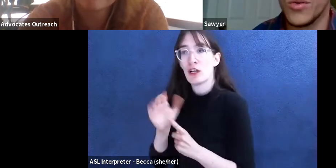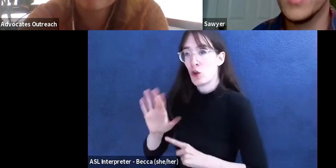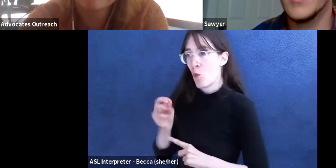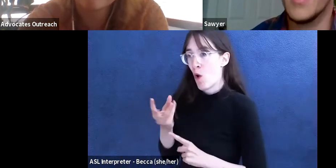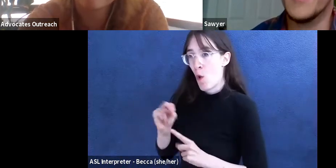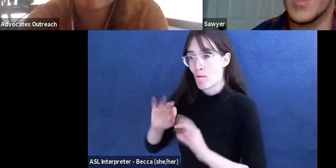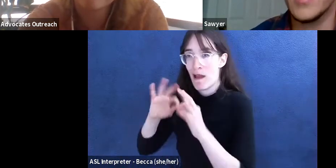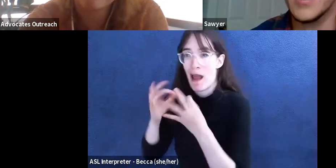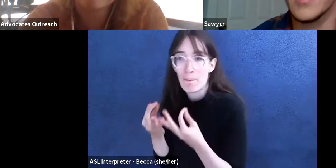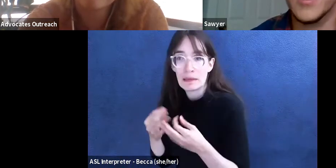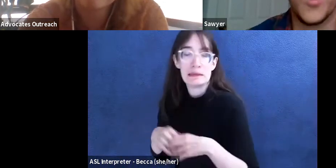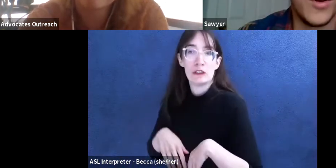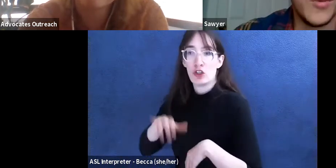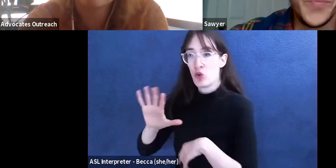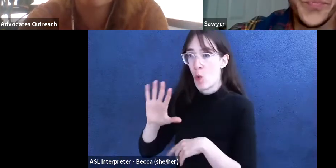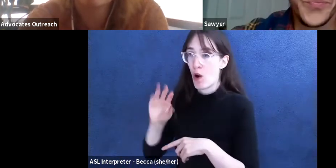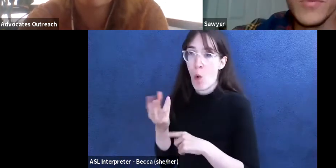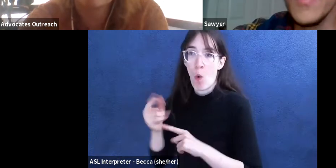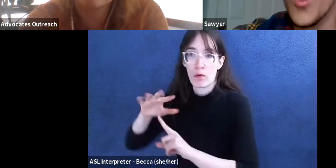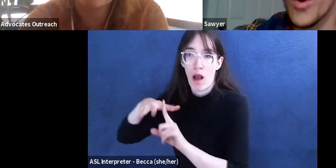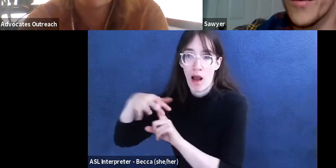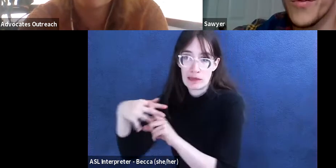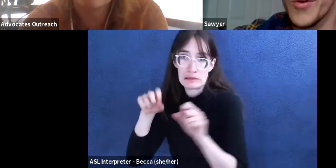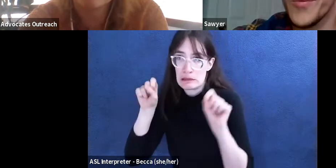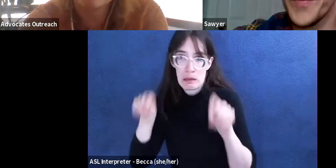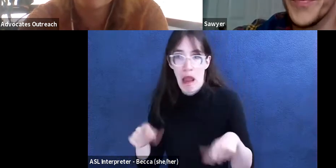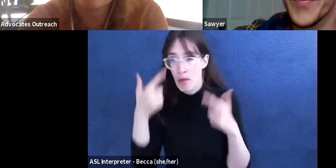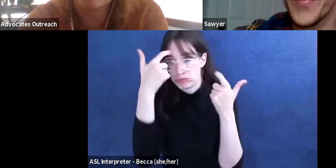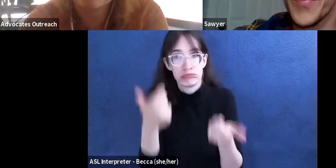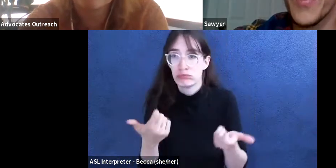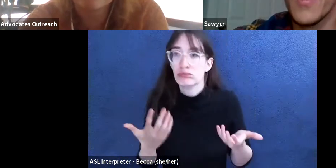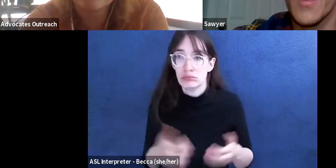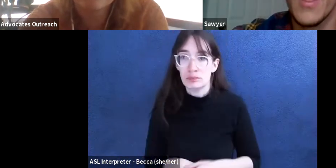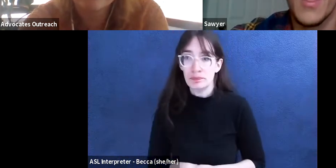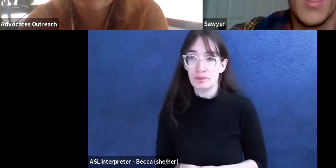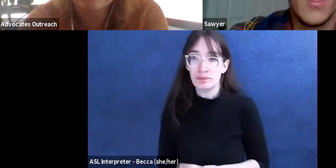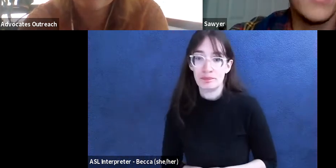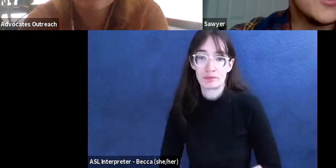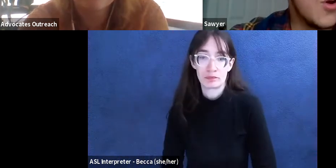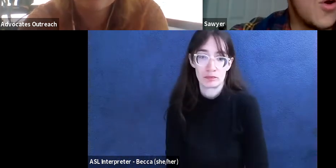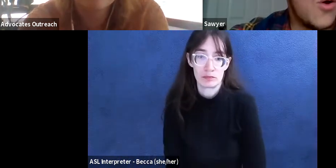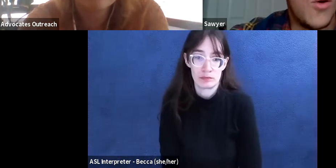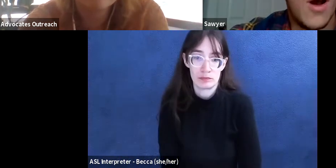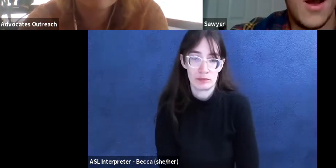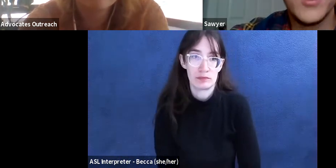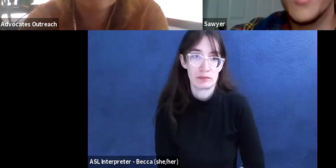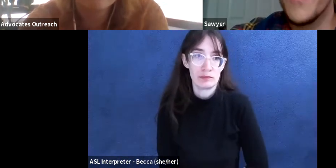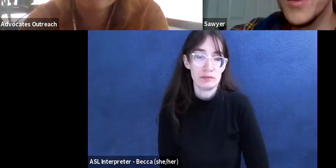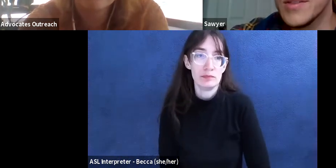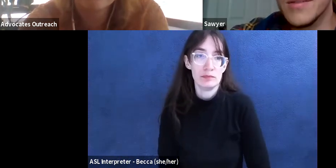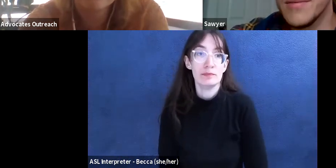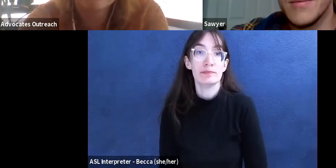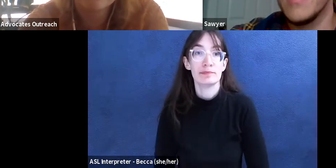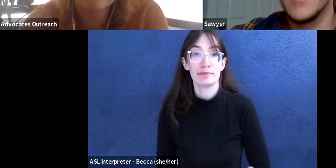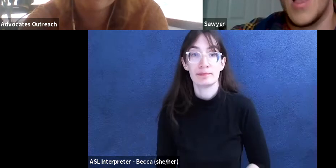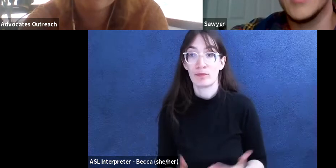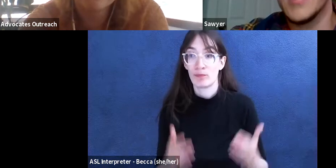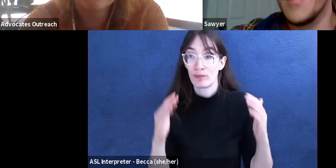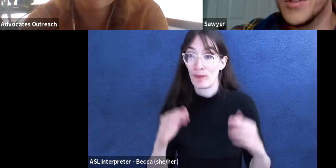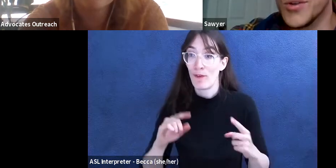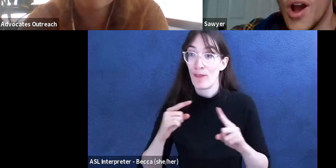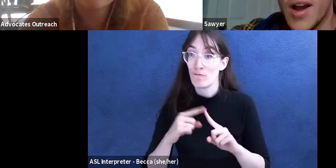remember from sometimes the very few moments of conversation that there are around